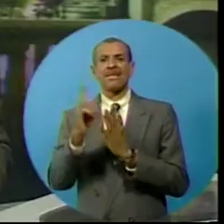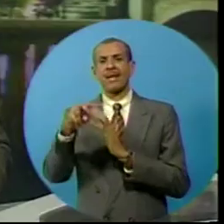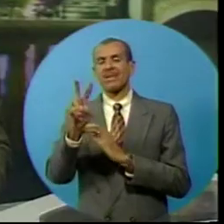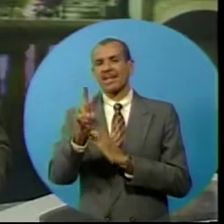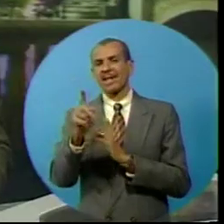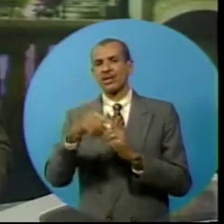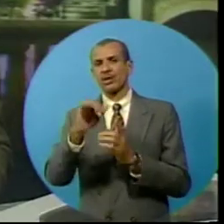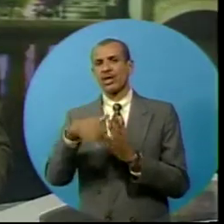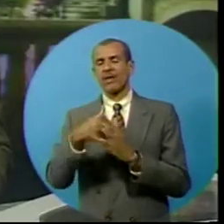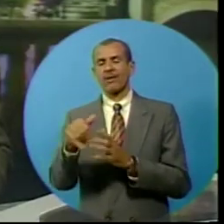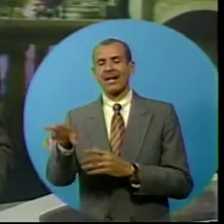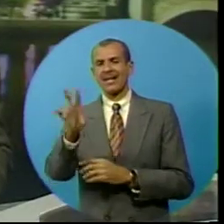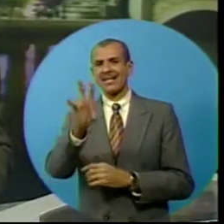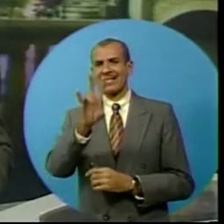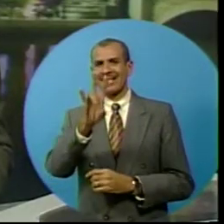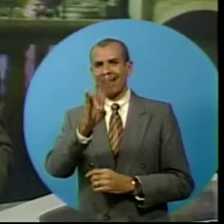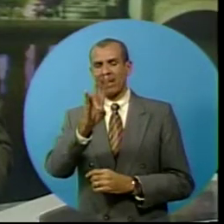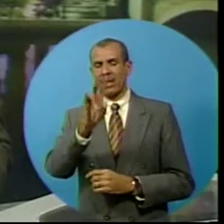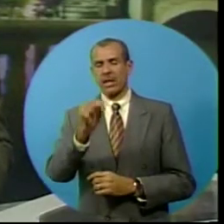to January 7th.